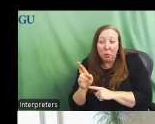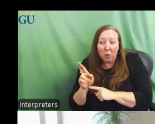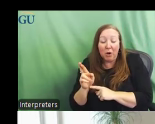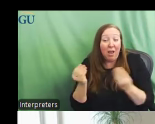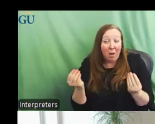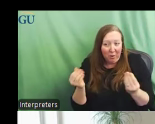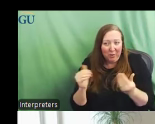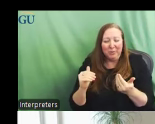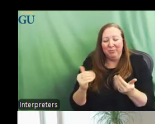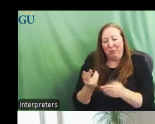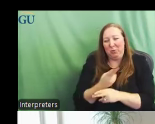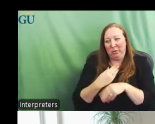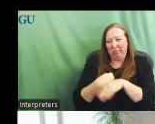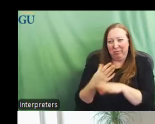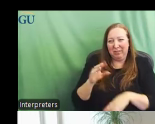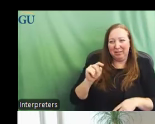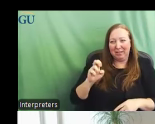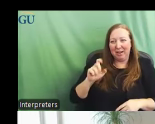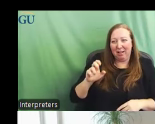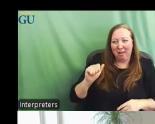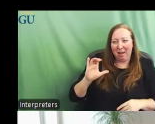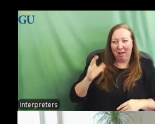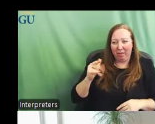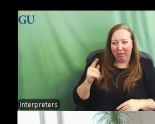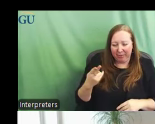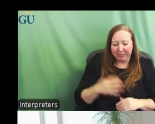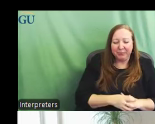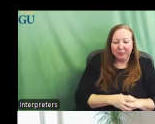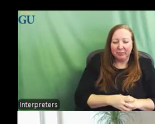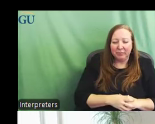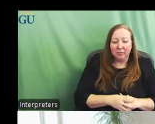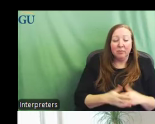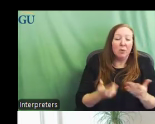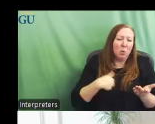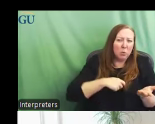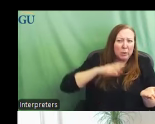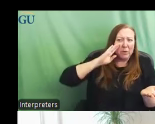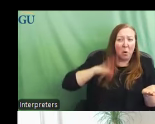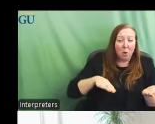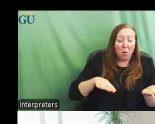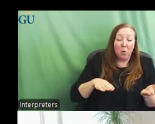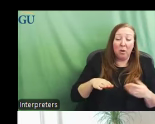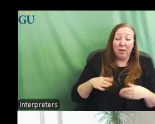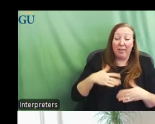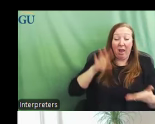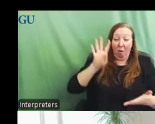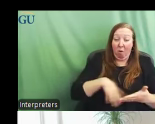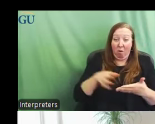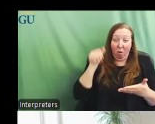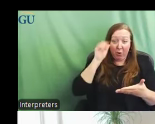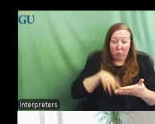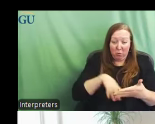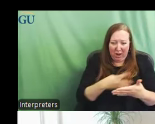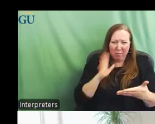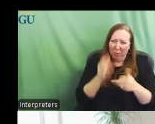We also know the hearing loss may impact the clarity of the speech signal, not just the loudness. And this may be something that is more